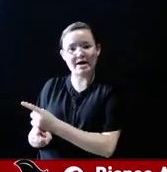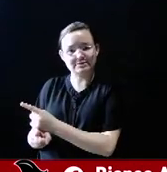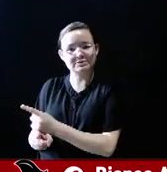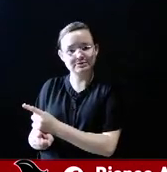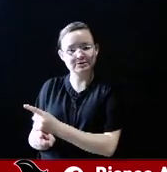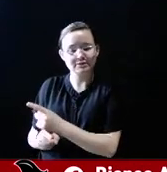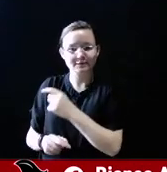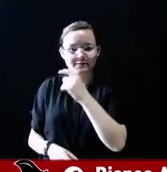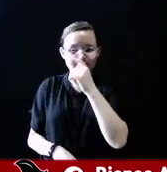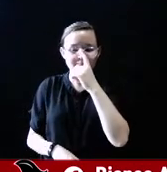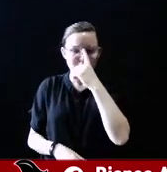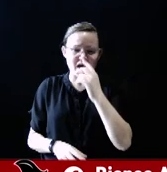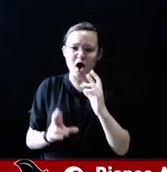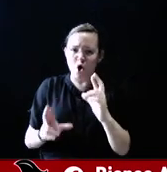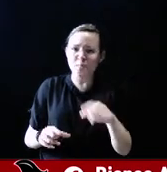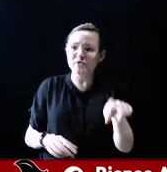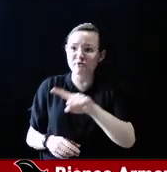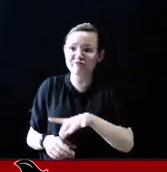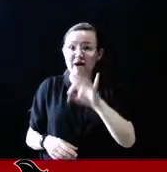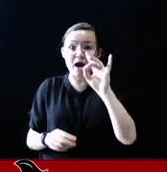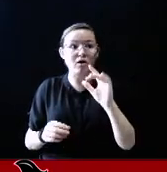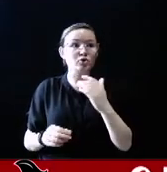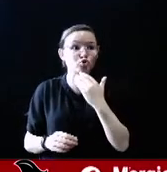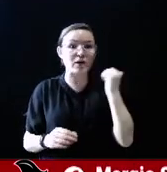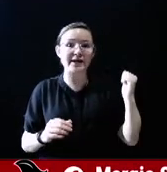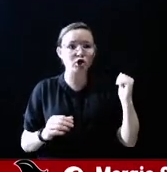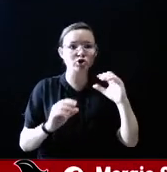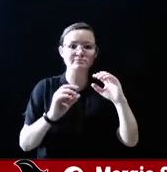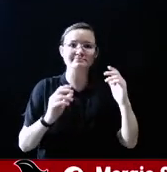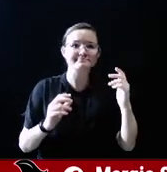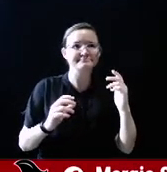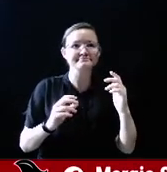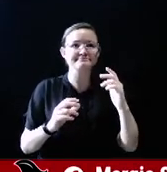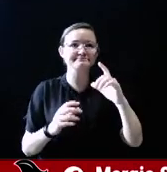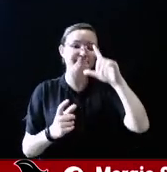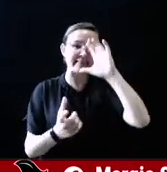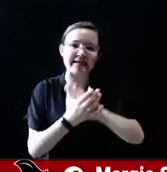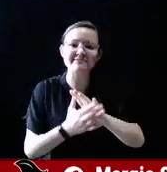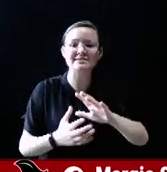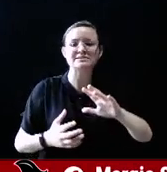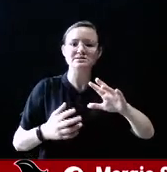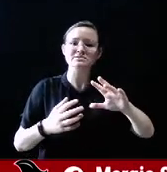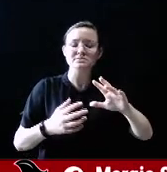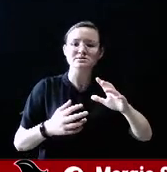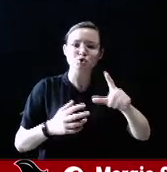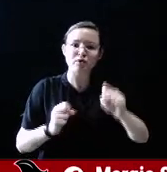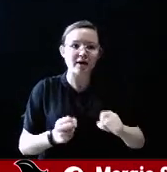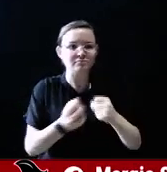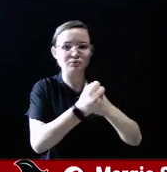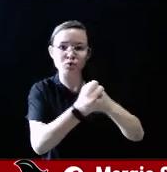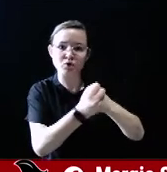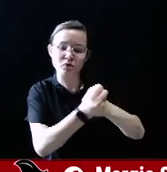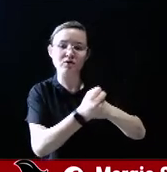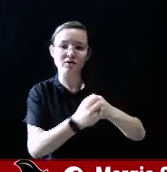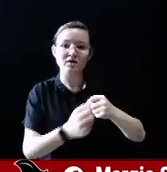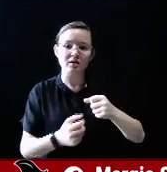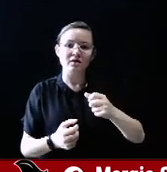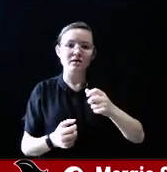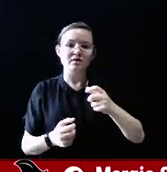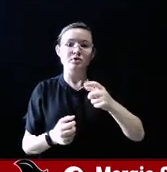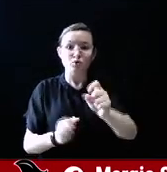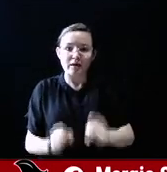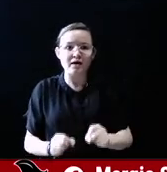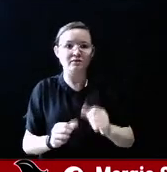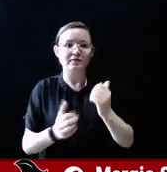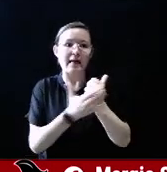I hope that you found greater causes to believe in and that our future can be bright as a result of your efforts to make the world a better